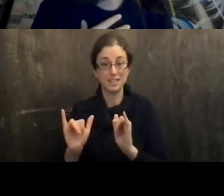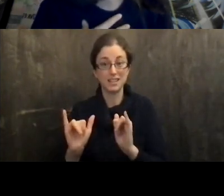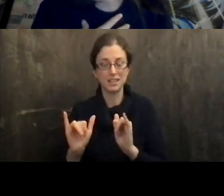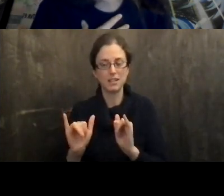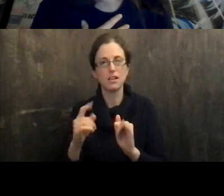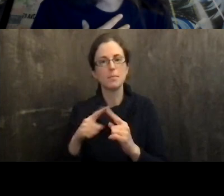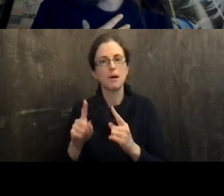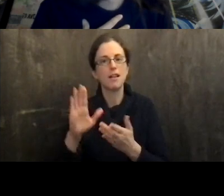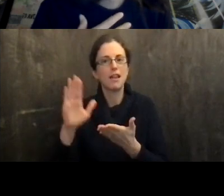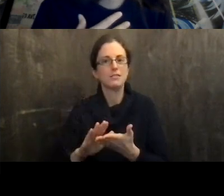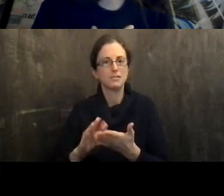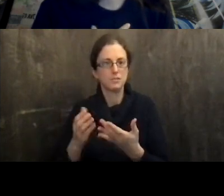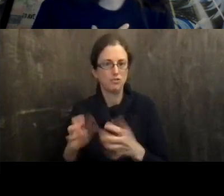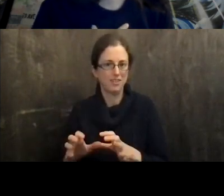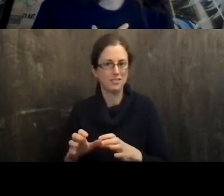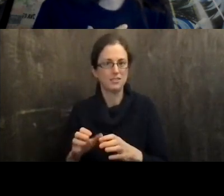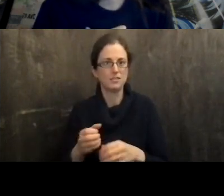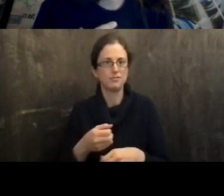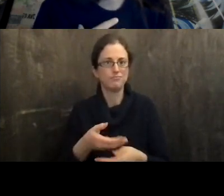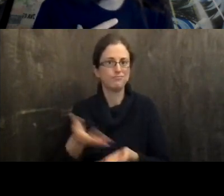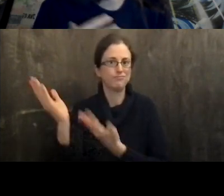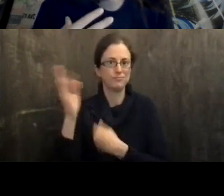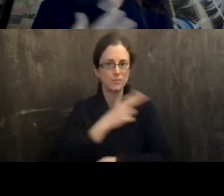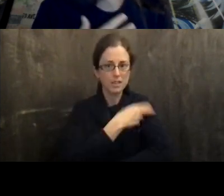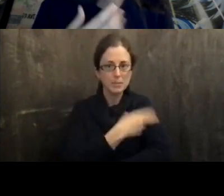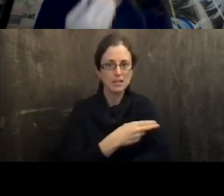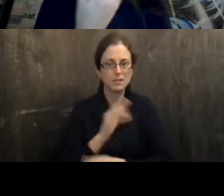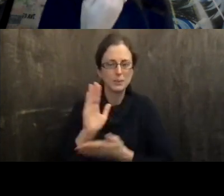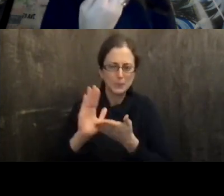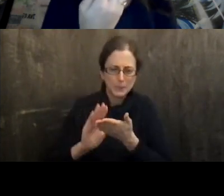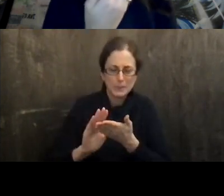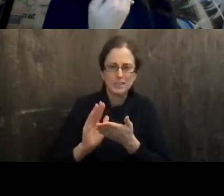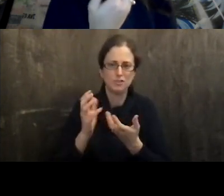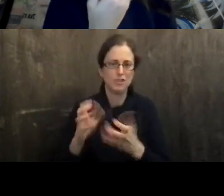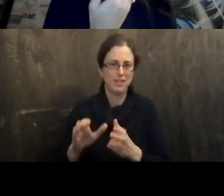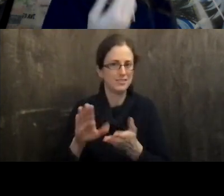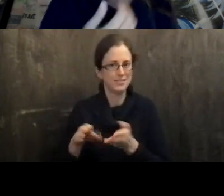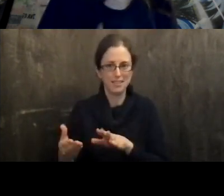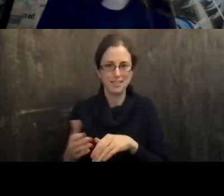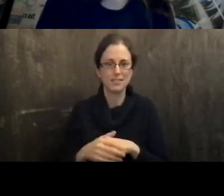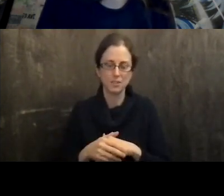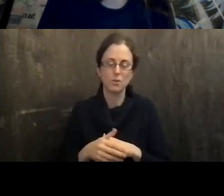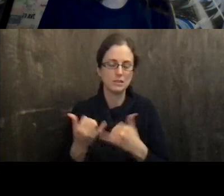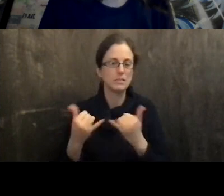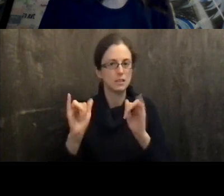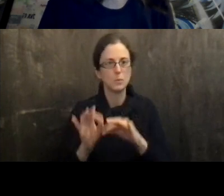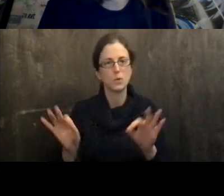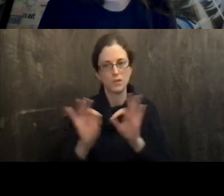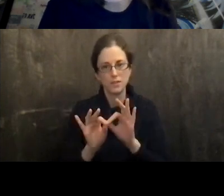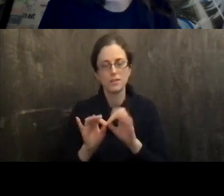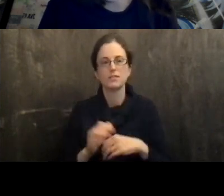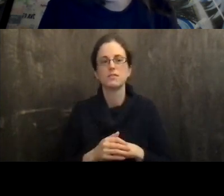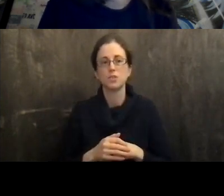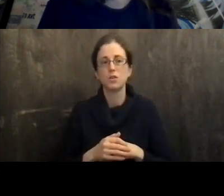yourself, for your children, get protected. We are all in this together, and the vaccine is a huge tool that